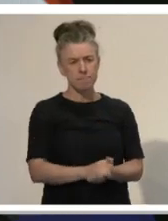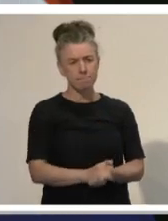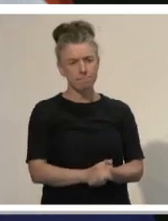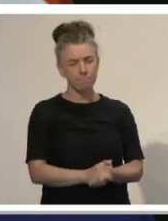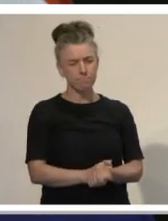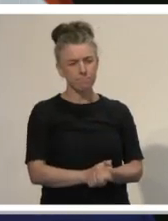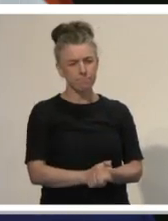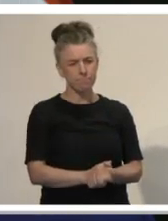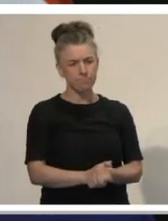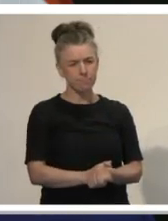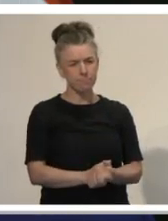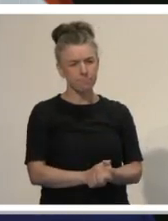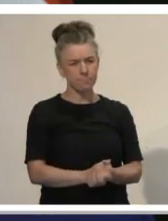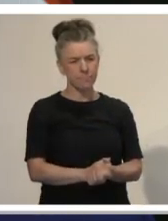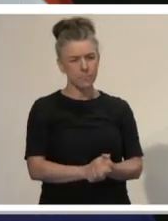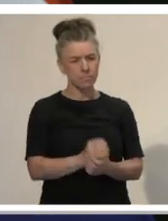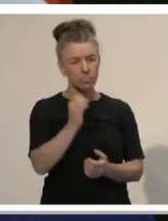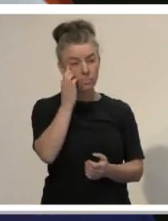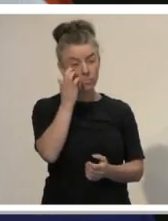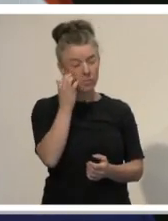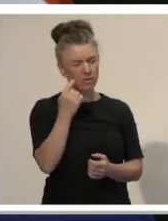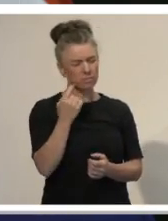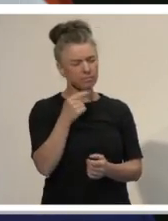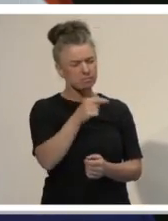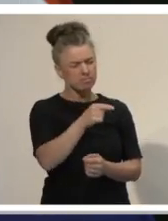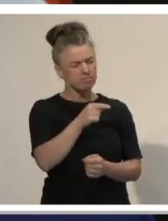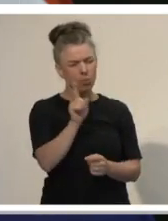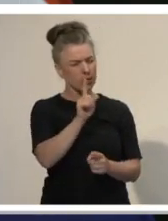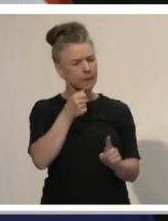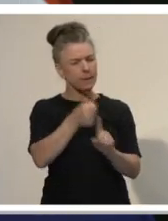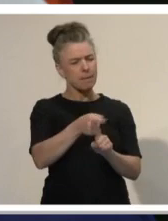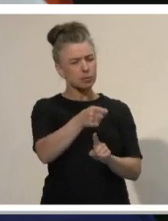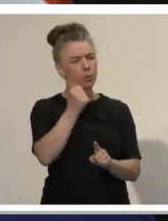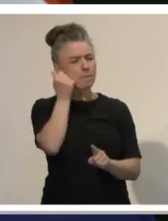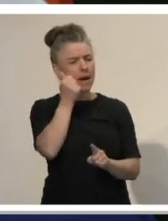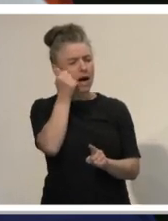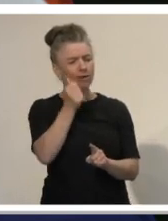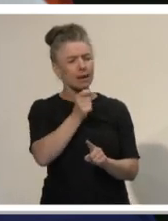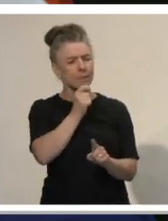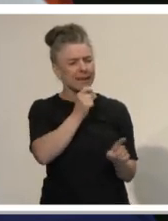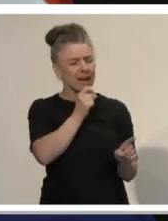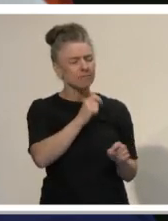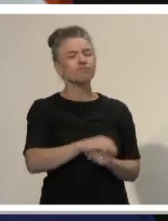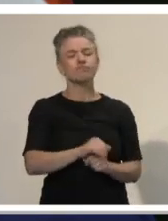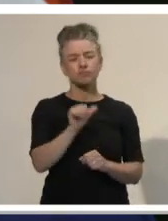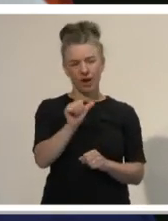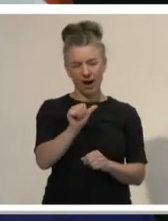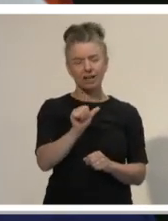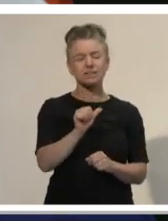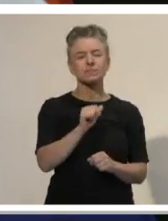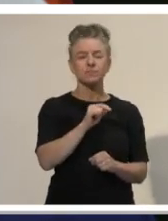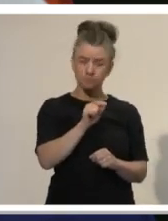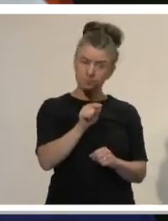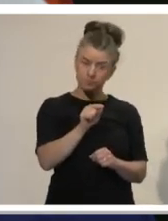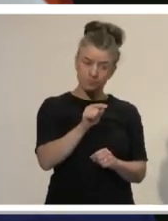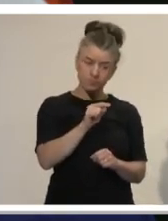could you detail the impact this will have on Māori media? Yeah, look, in a technical sense, obviously they have cordia transmission costs as